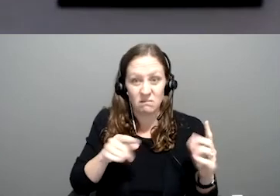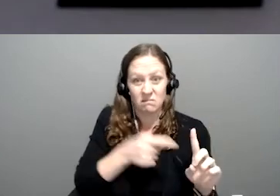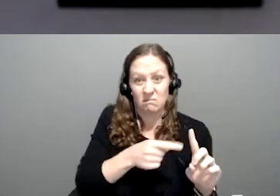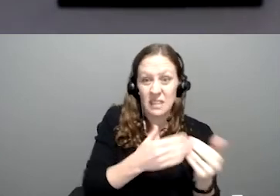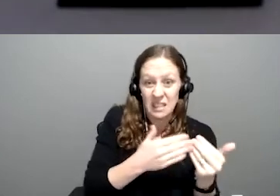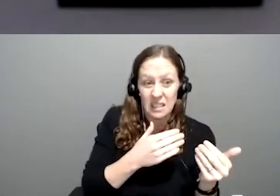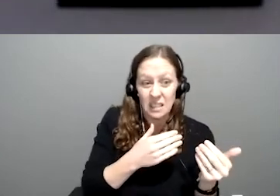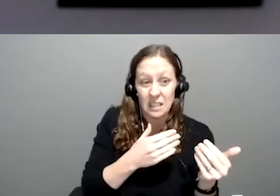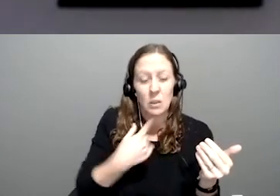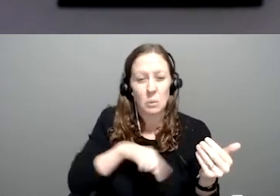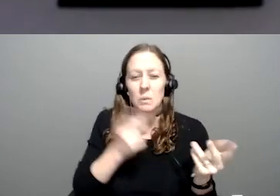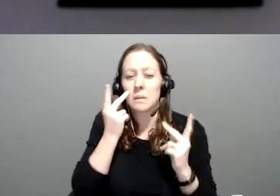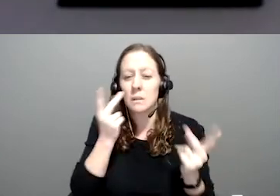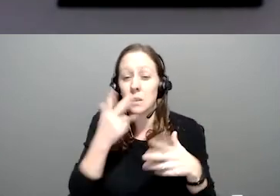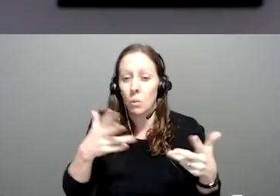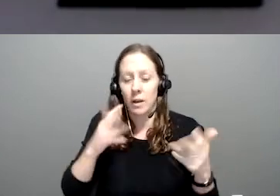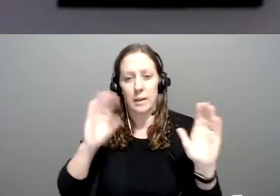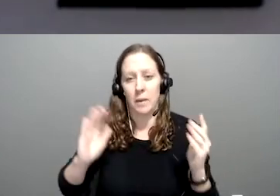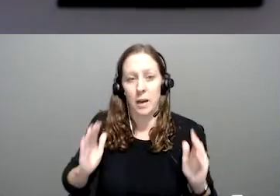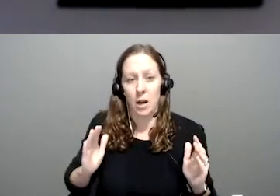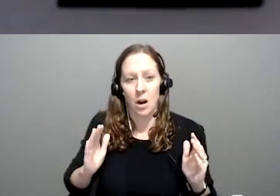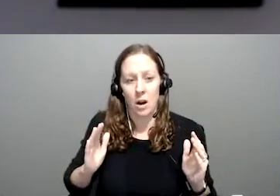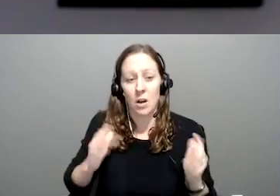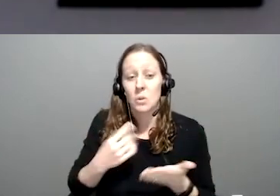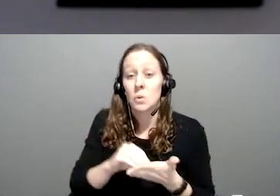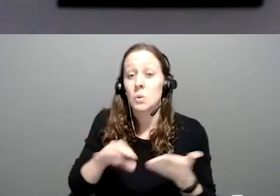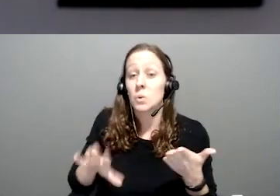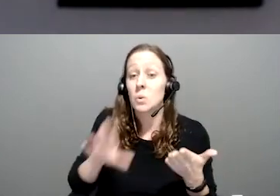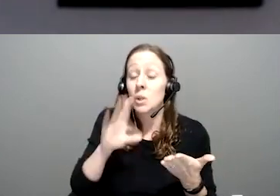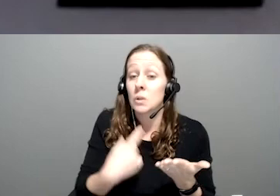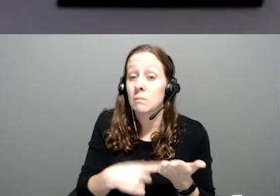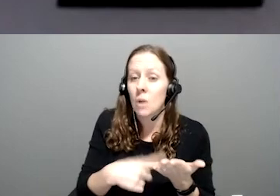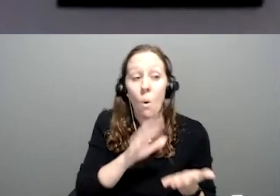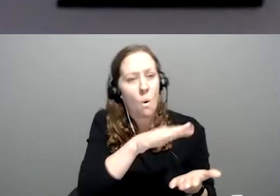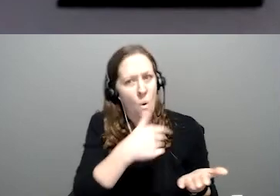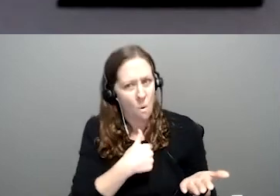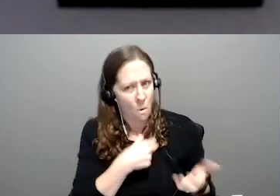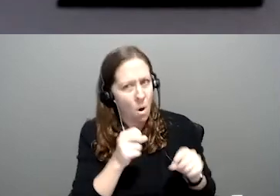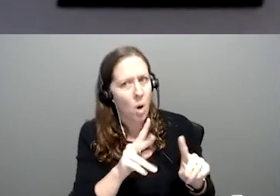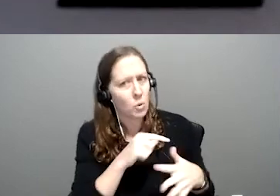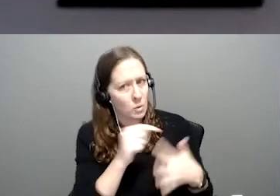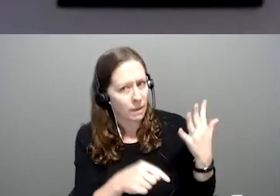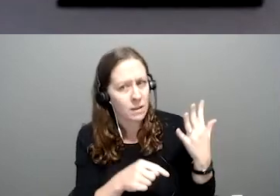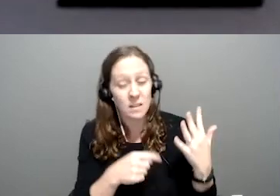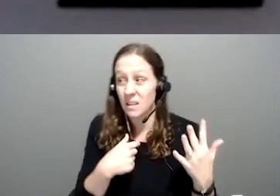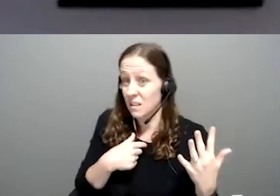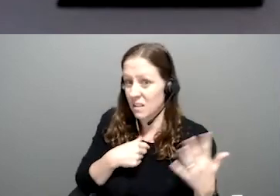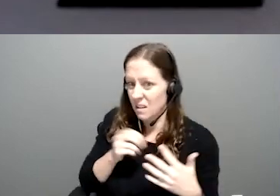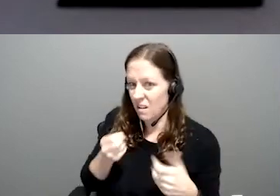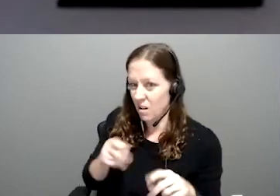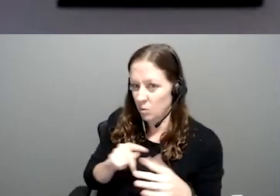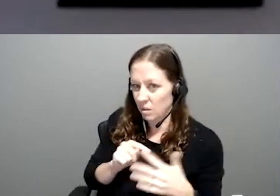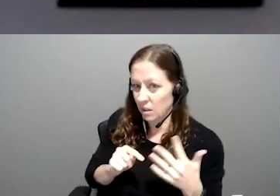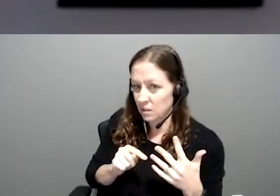within the student body in itself, where students will discuss what kind of opportunities they were given versus others. And